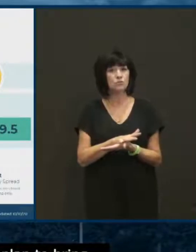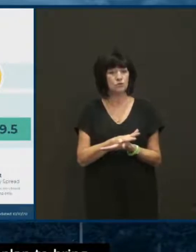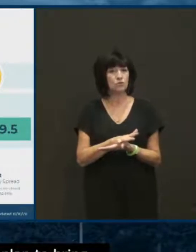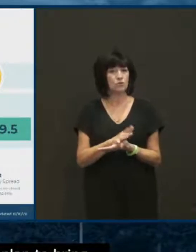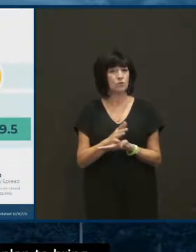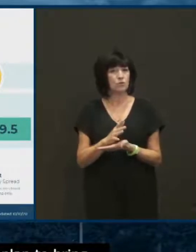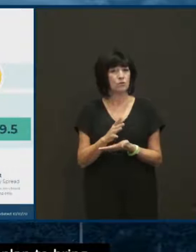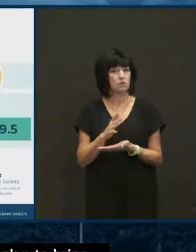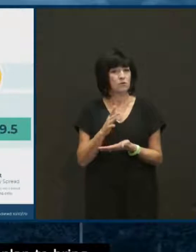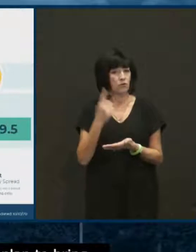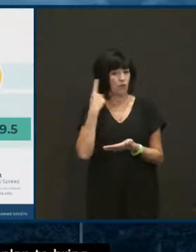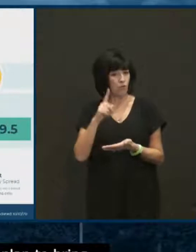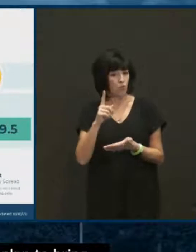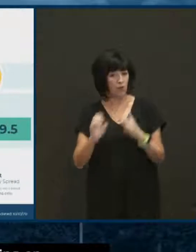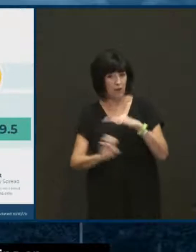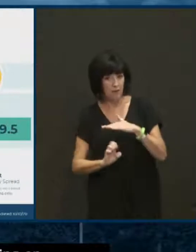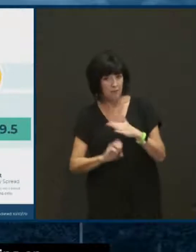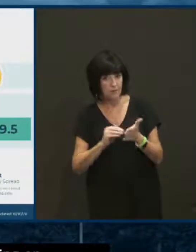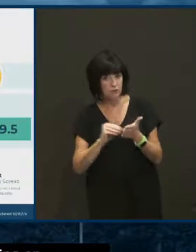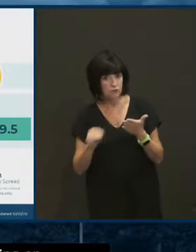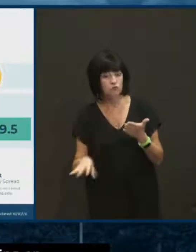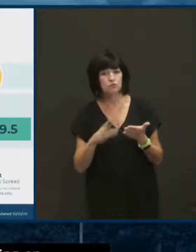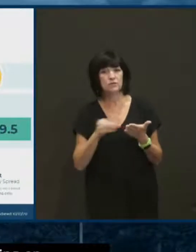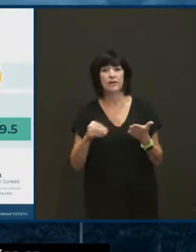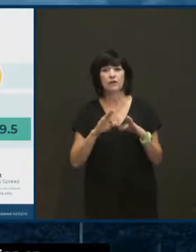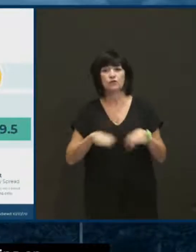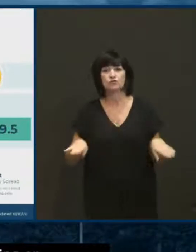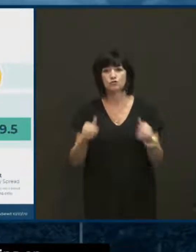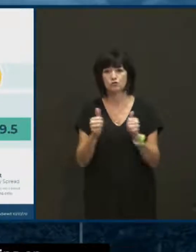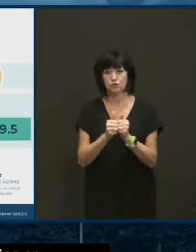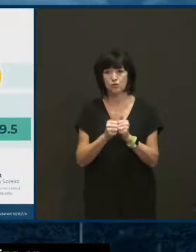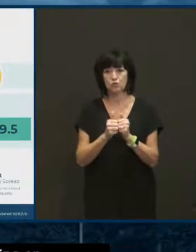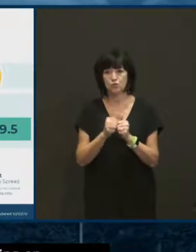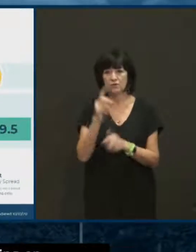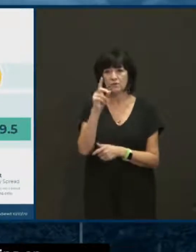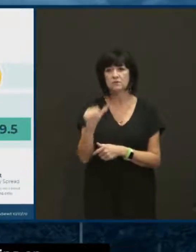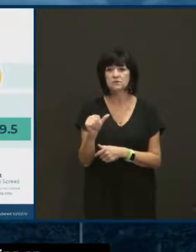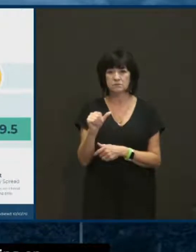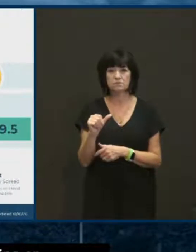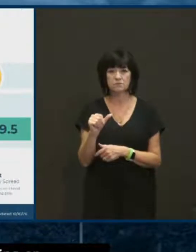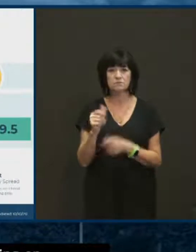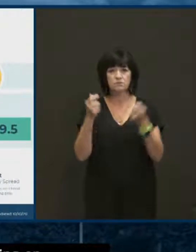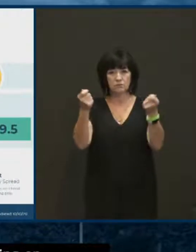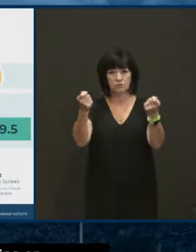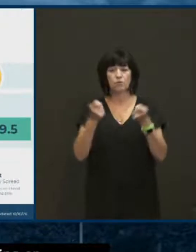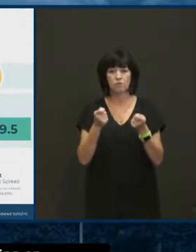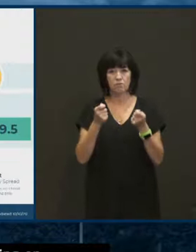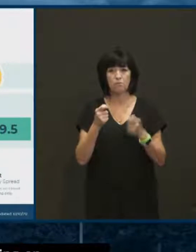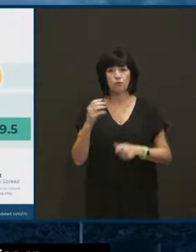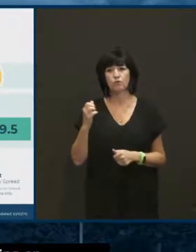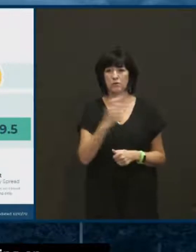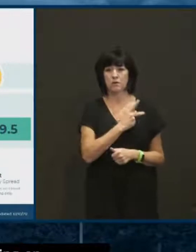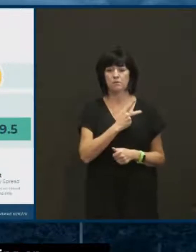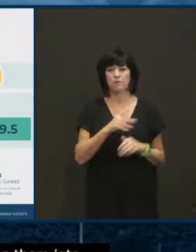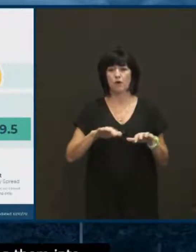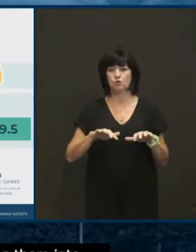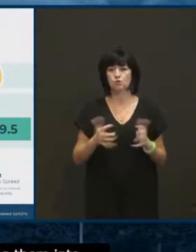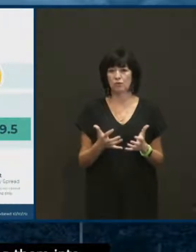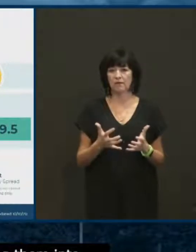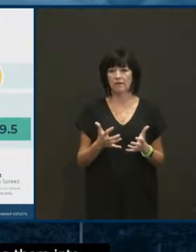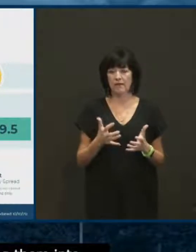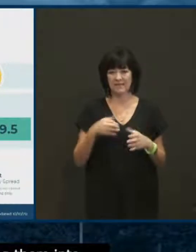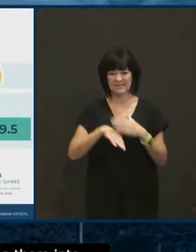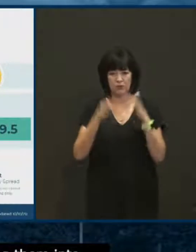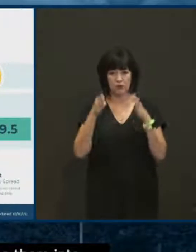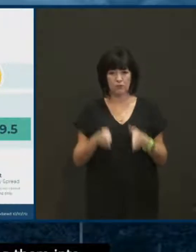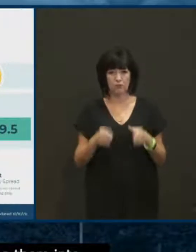elementary students and children with disabilities, bringing them into classrooms for in-person instruction. We